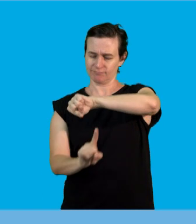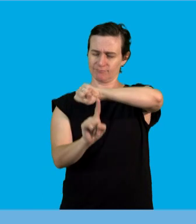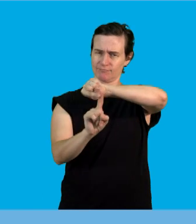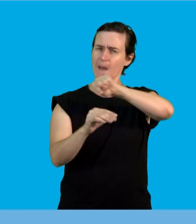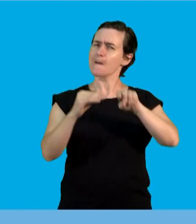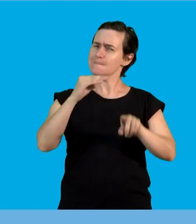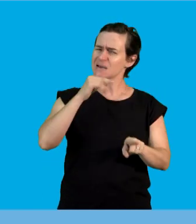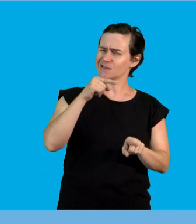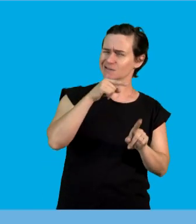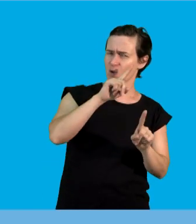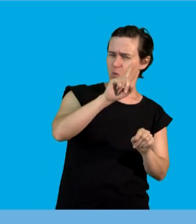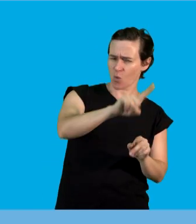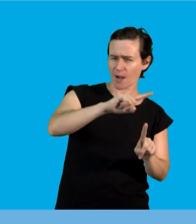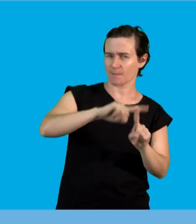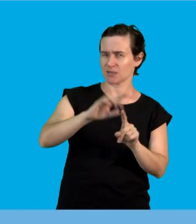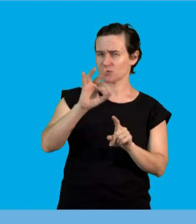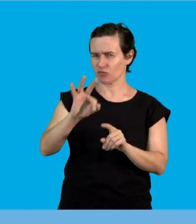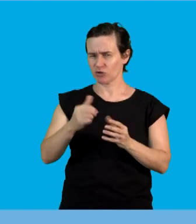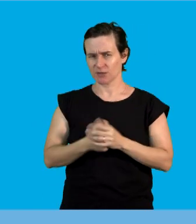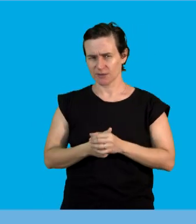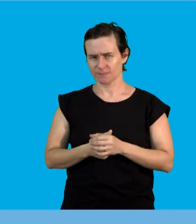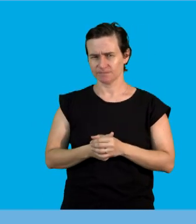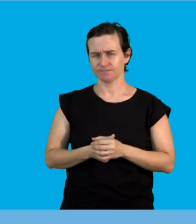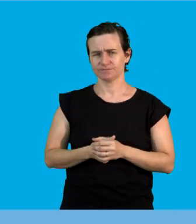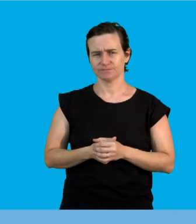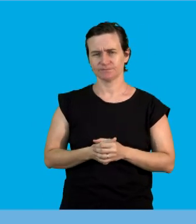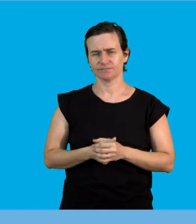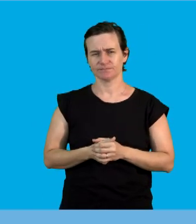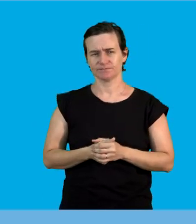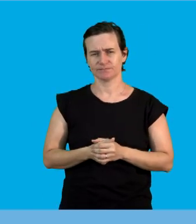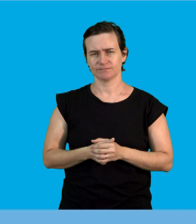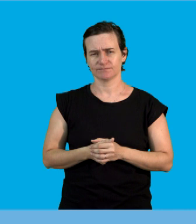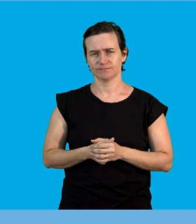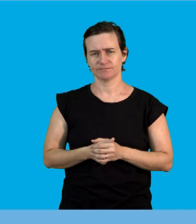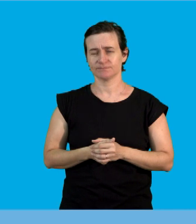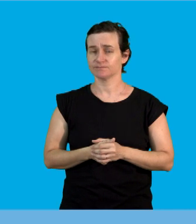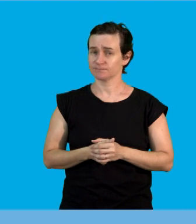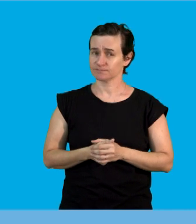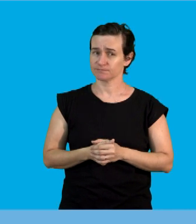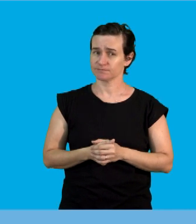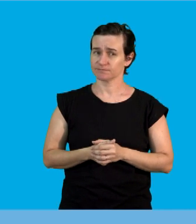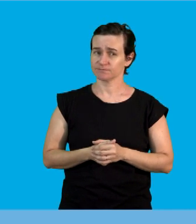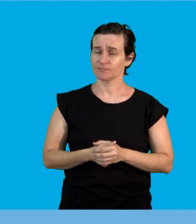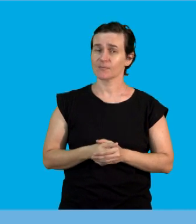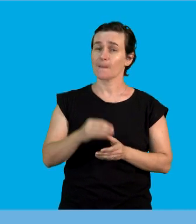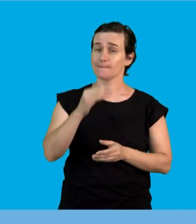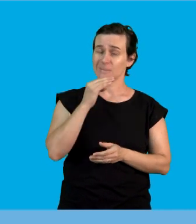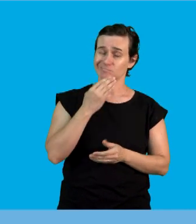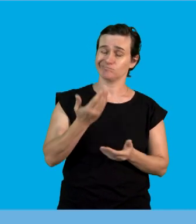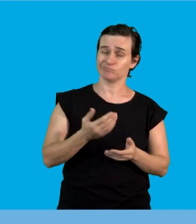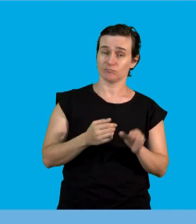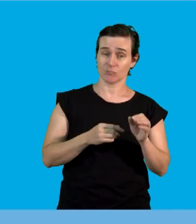to this point, they will still combine and be equals to the total current that we had initially. So therefore,